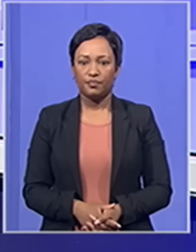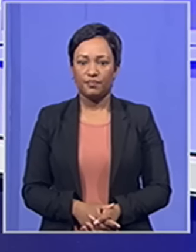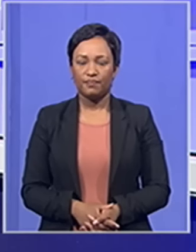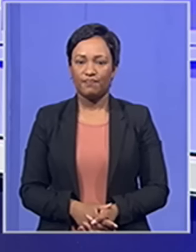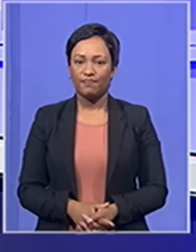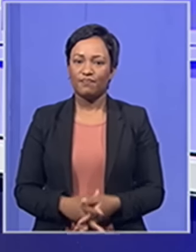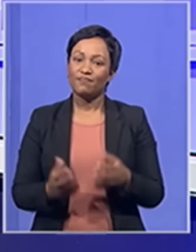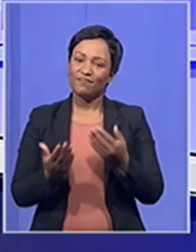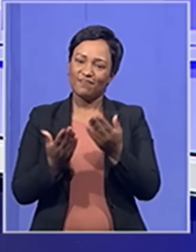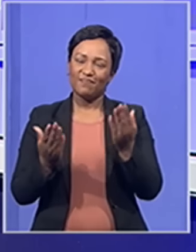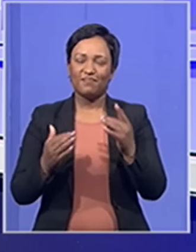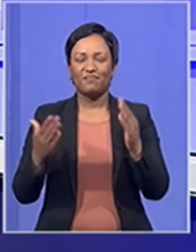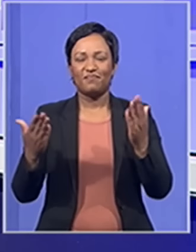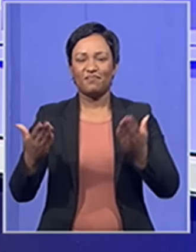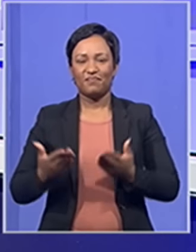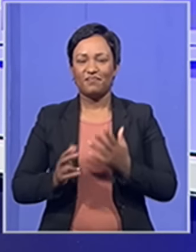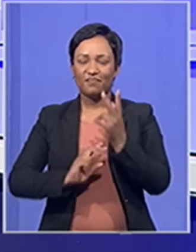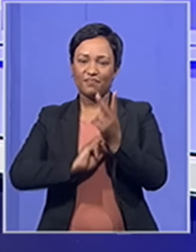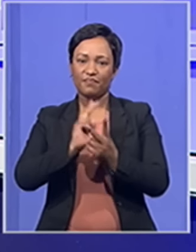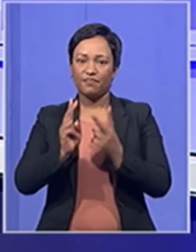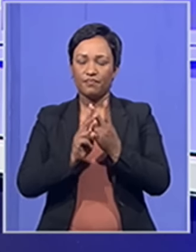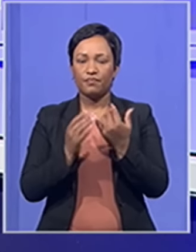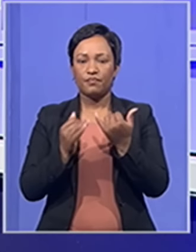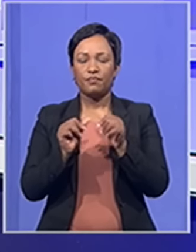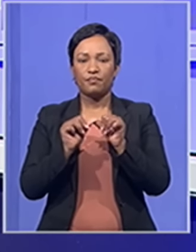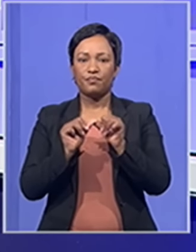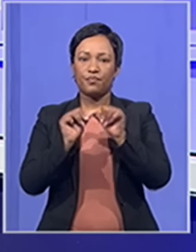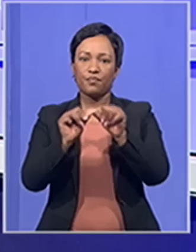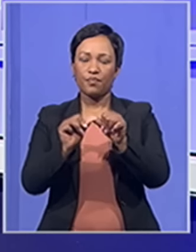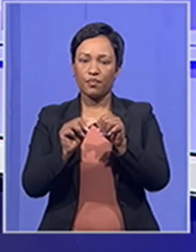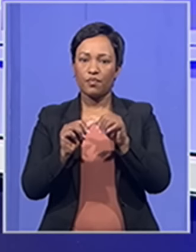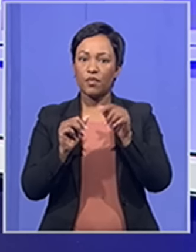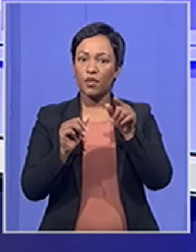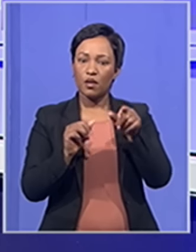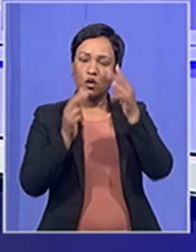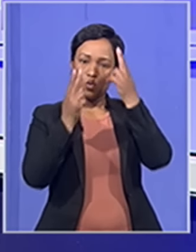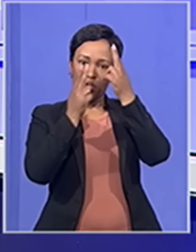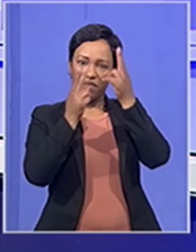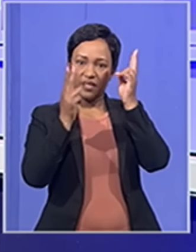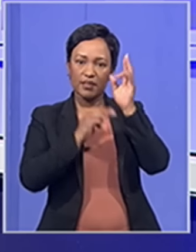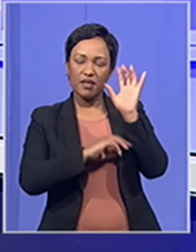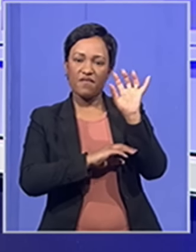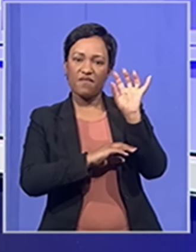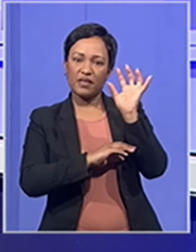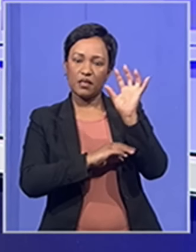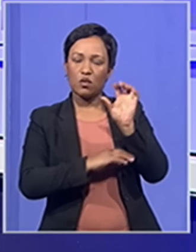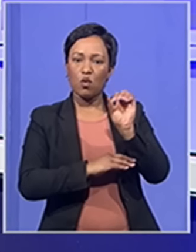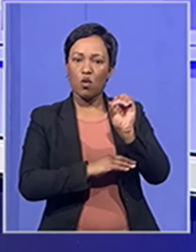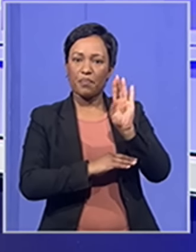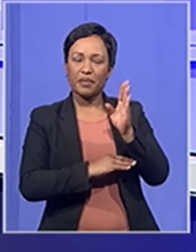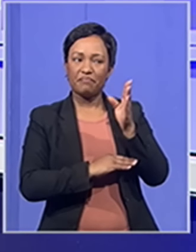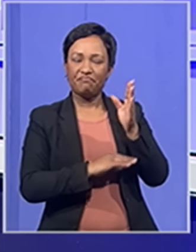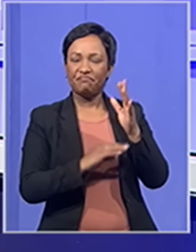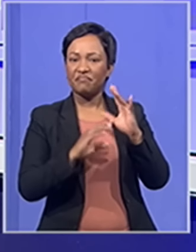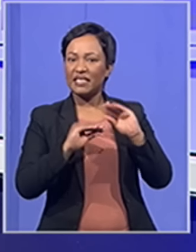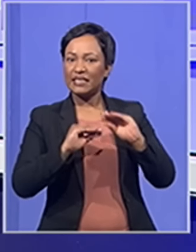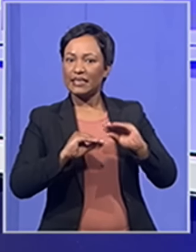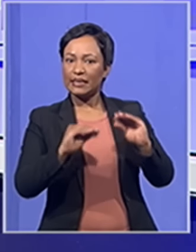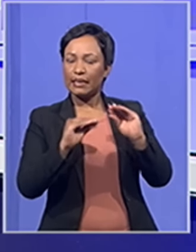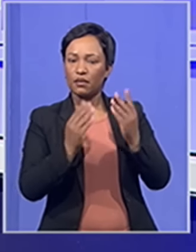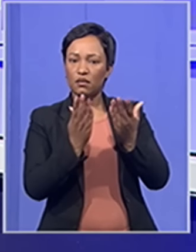Re boe gape re go amogele mogaetso mme re di tsweletse ka gore dithuto di emisitswe ka kwa University ya Free State kwa Bloemfontein go